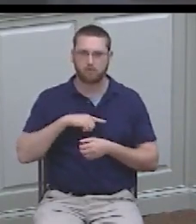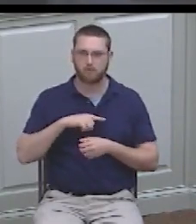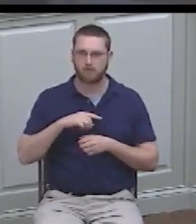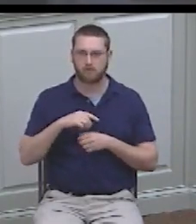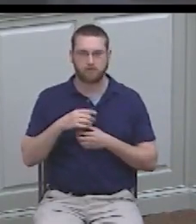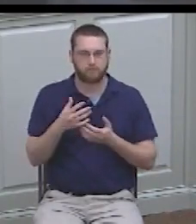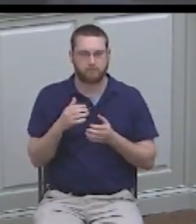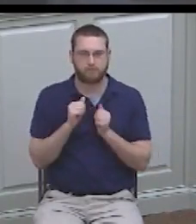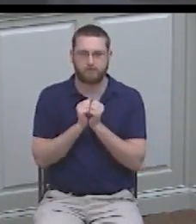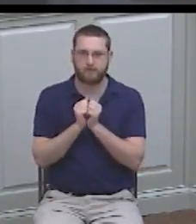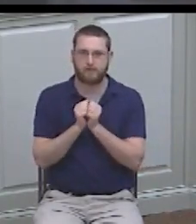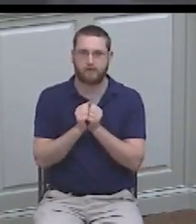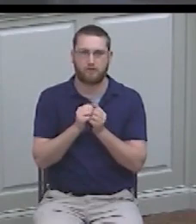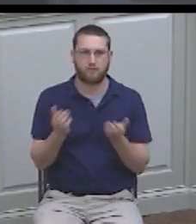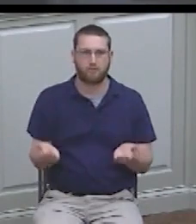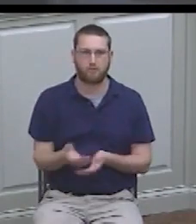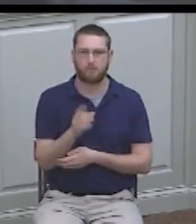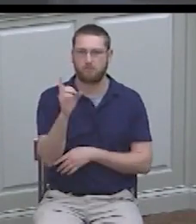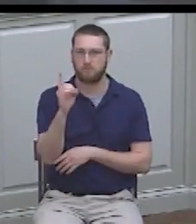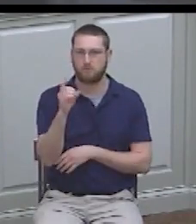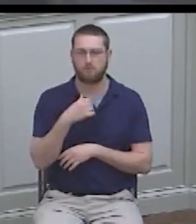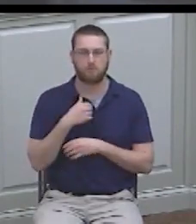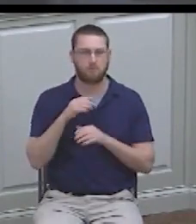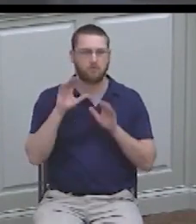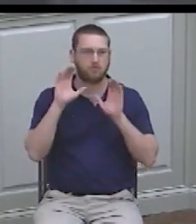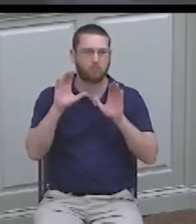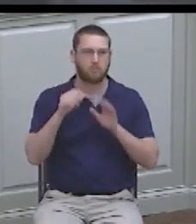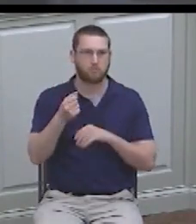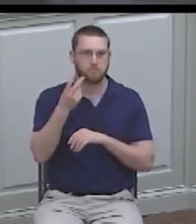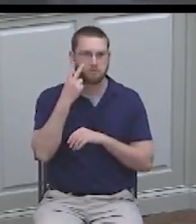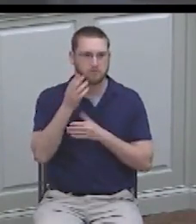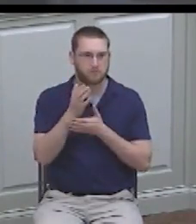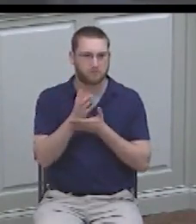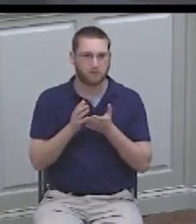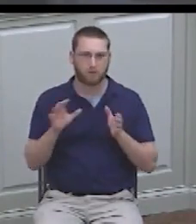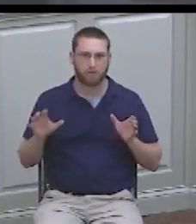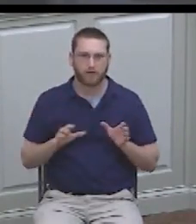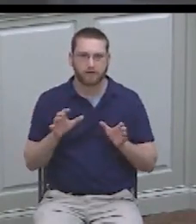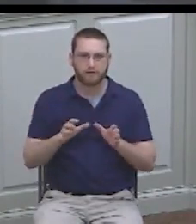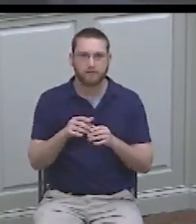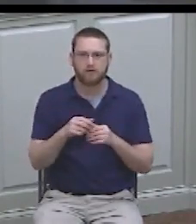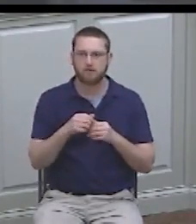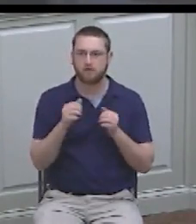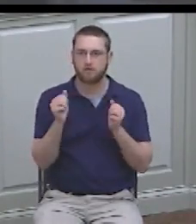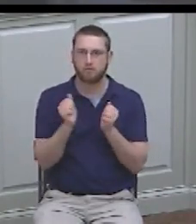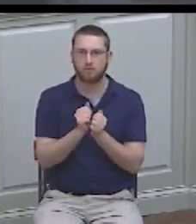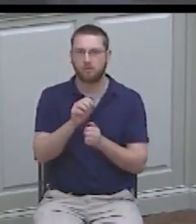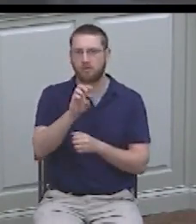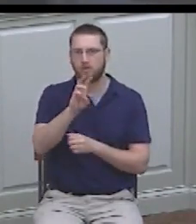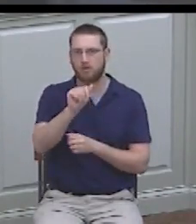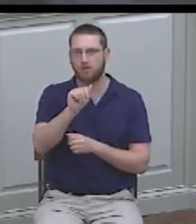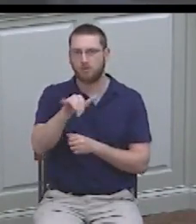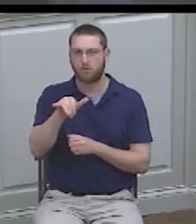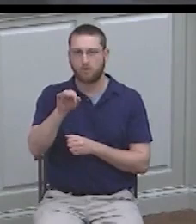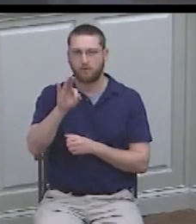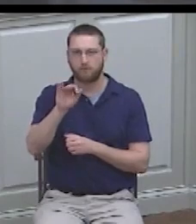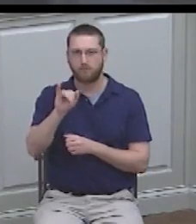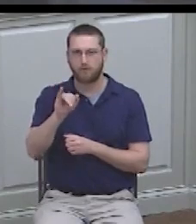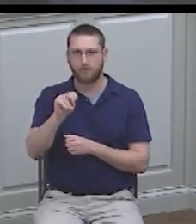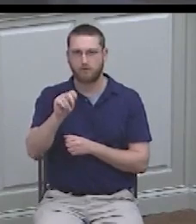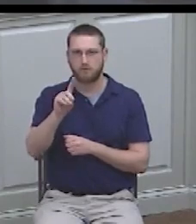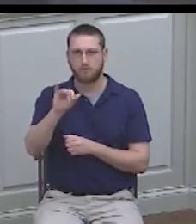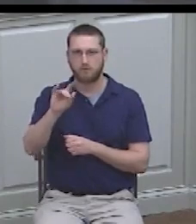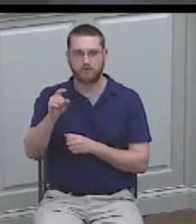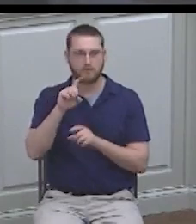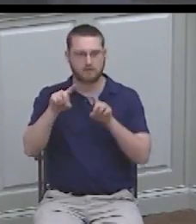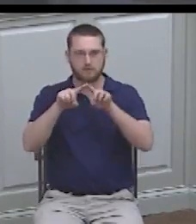Danville. We're glad to see that some activity may be moving forward on wayfinding signage, which is listed on today's